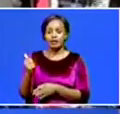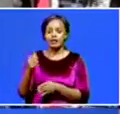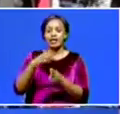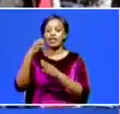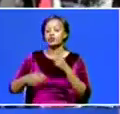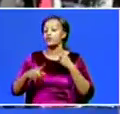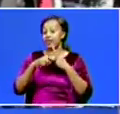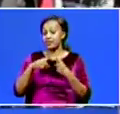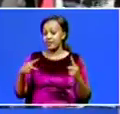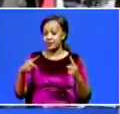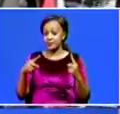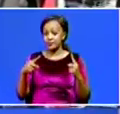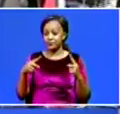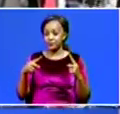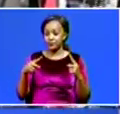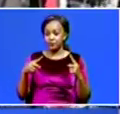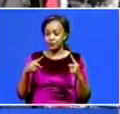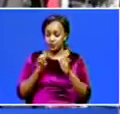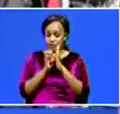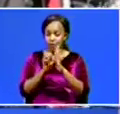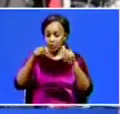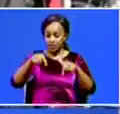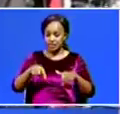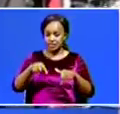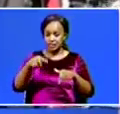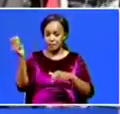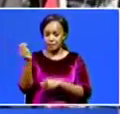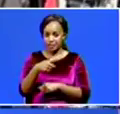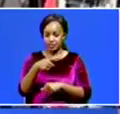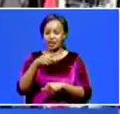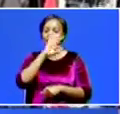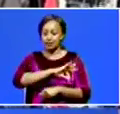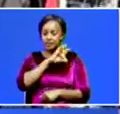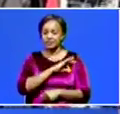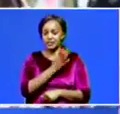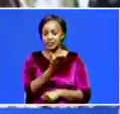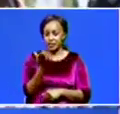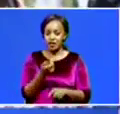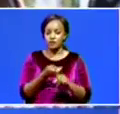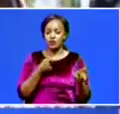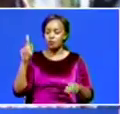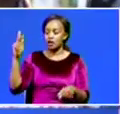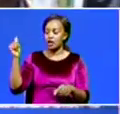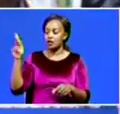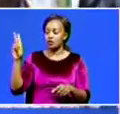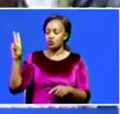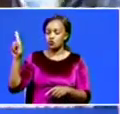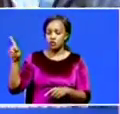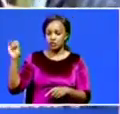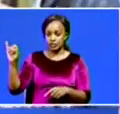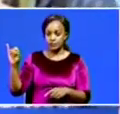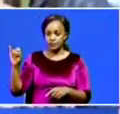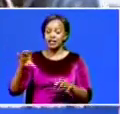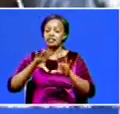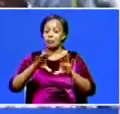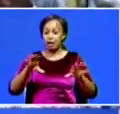kama siku kama mwezi hii nitapata dividend kutoka Kakuzi. Yes, the market was very good this year.